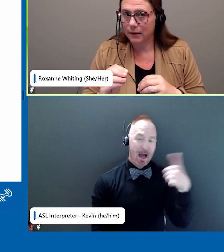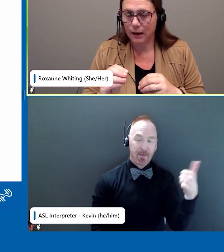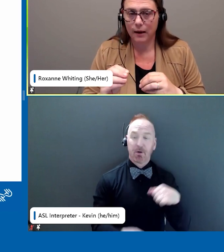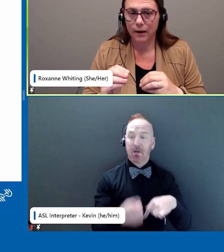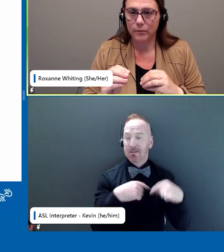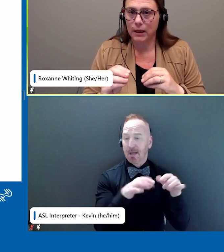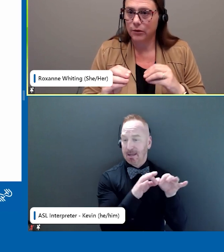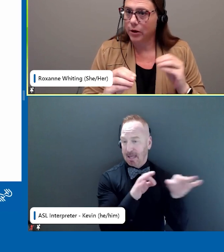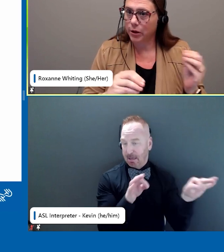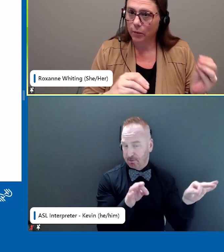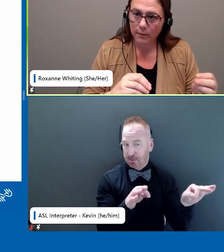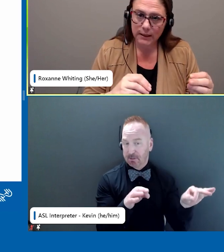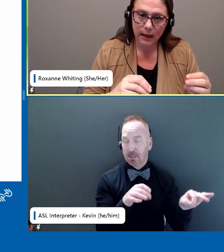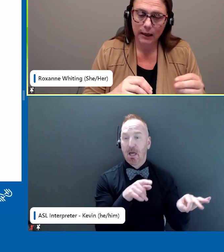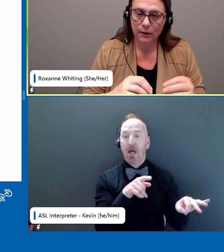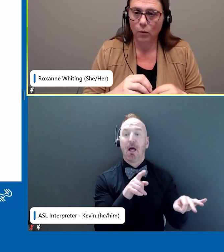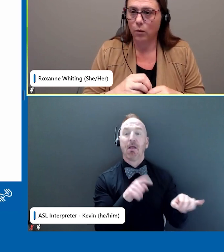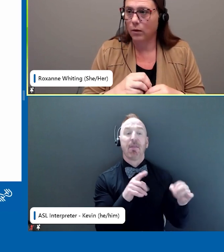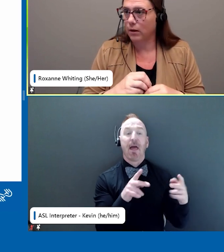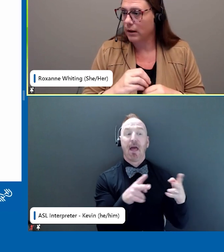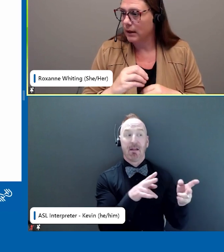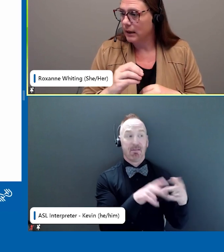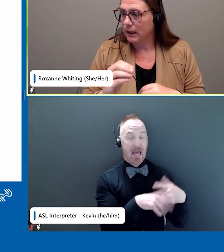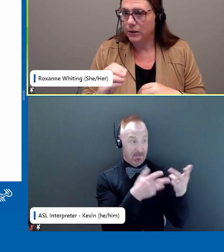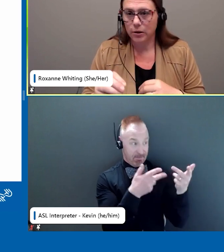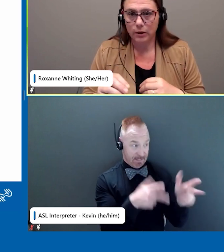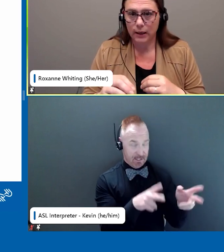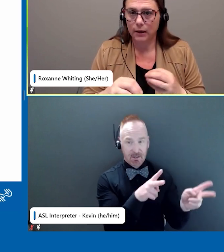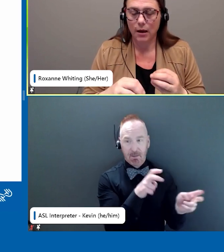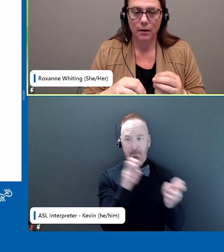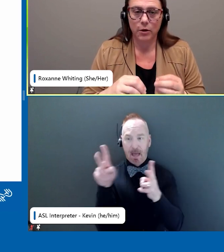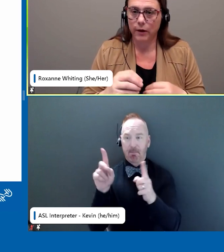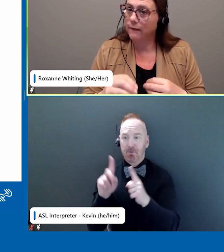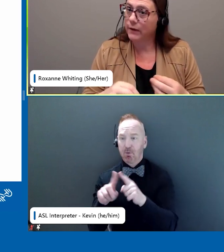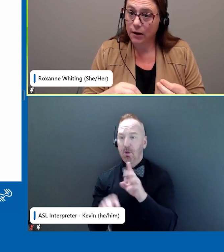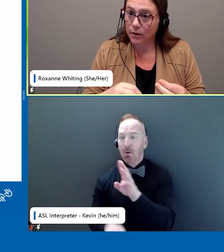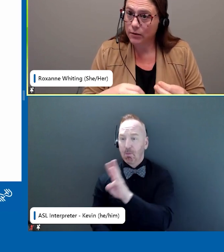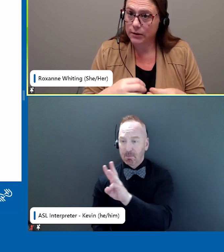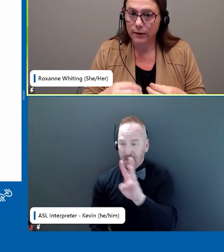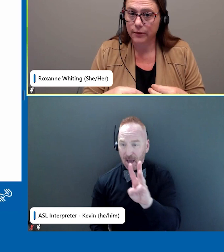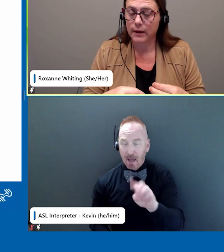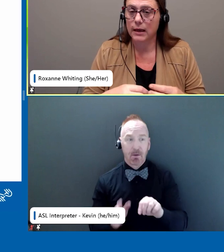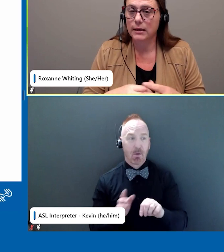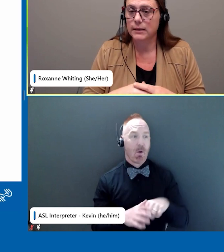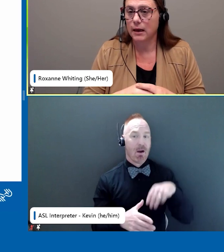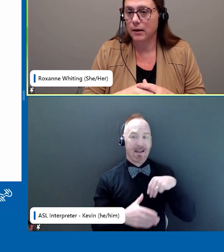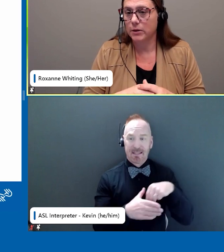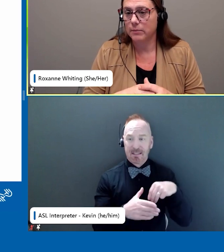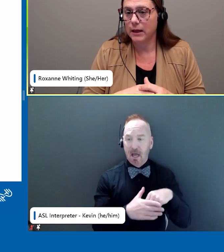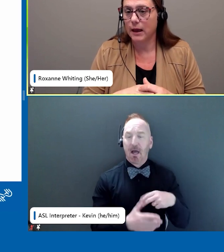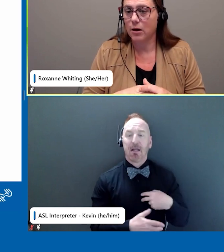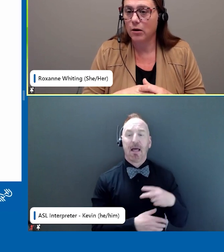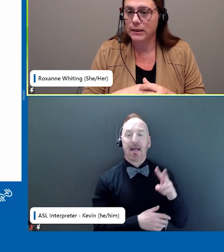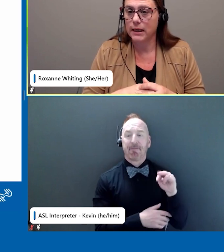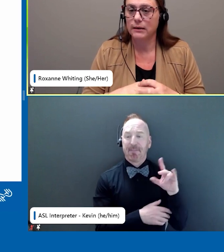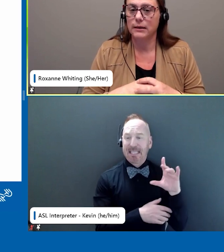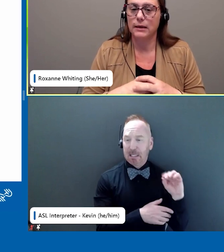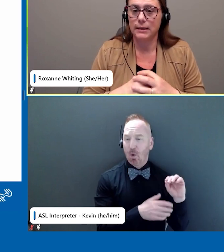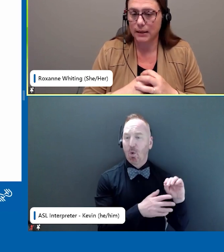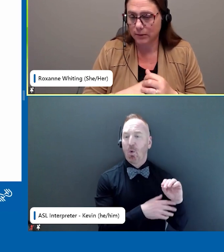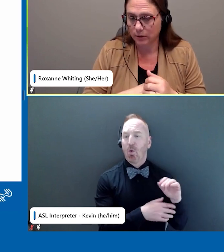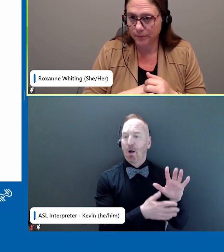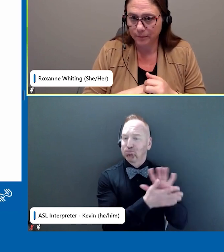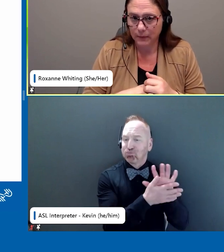that either on your website or internally creating videos or other things to make that